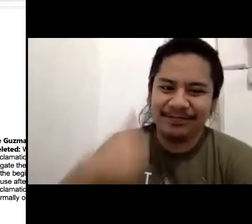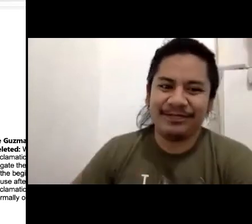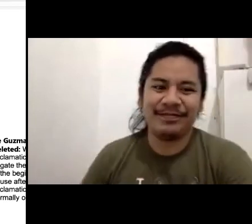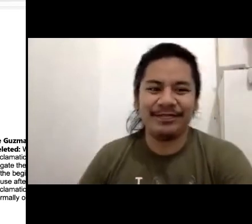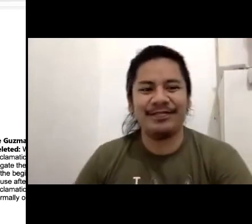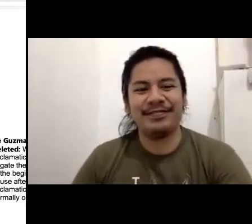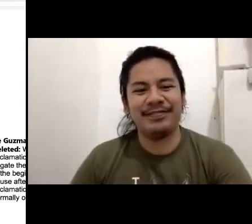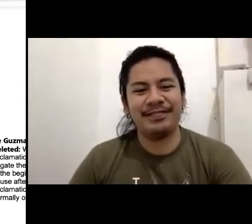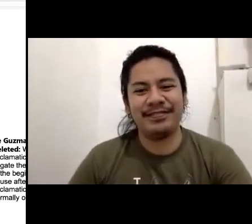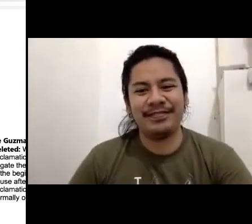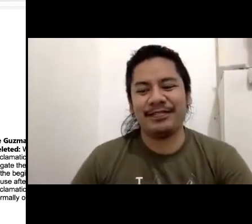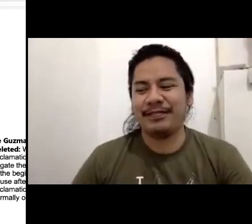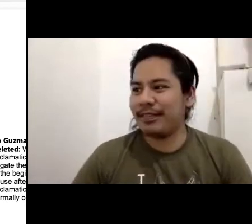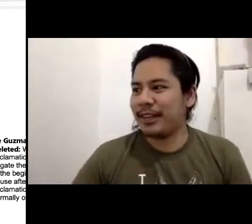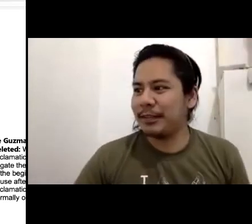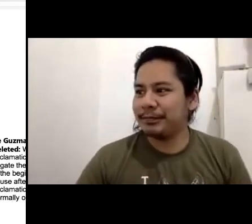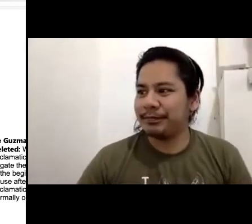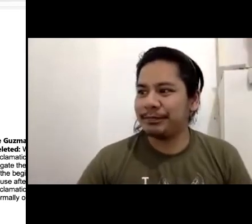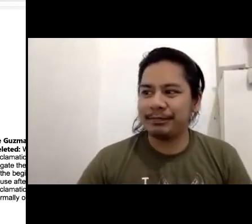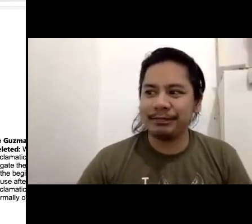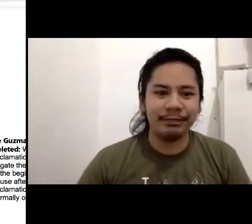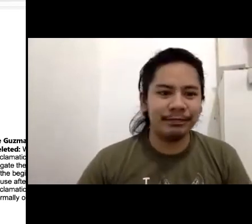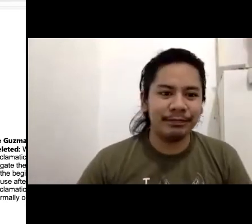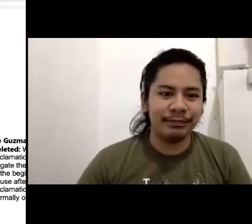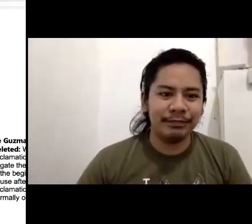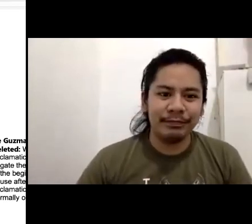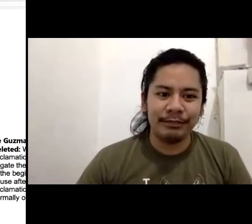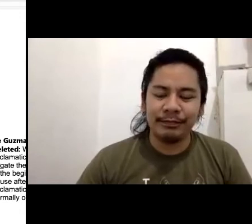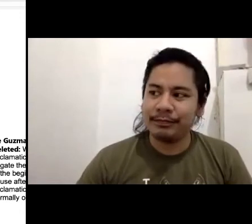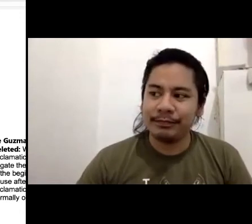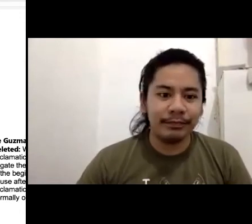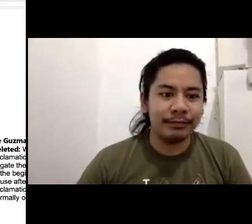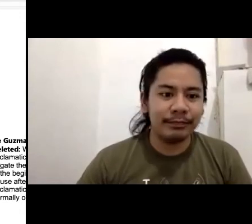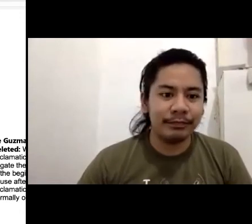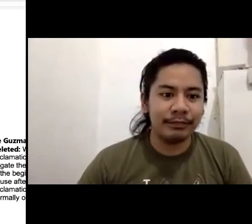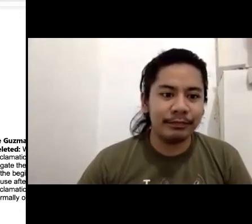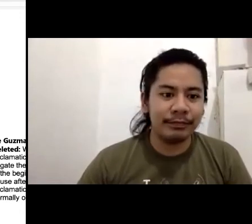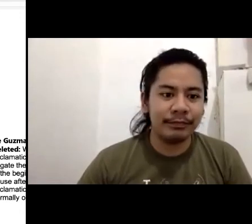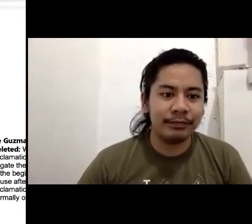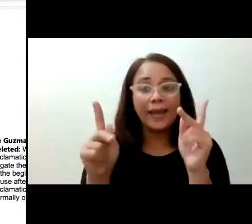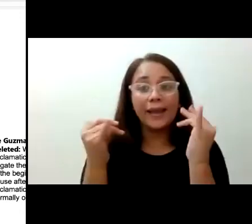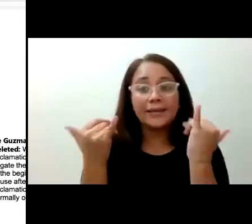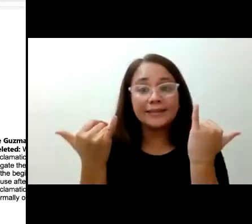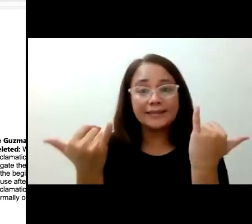Okay. Good. All right. Now,